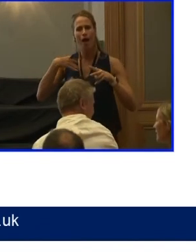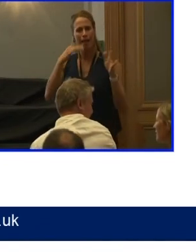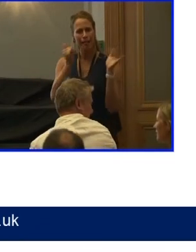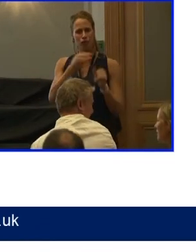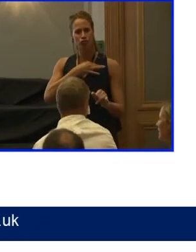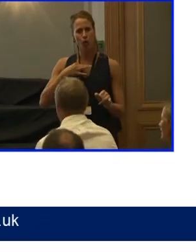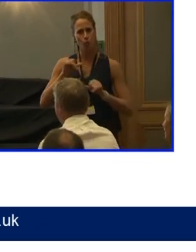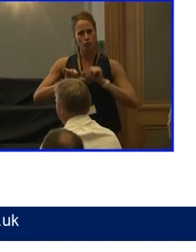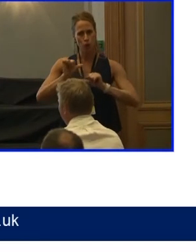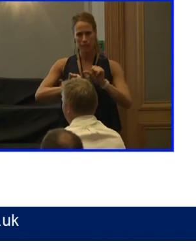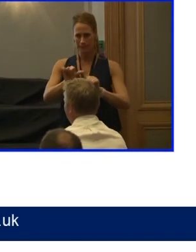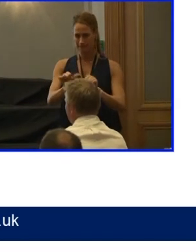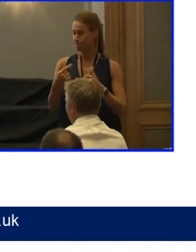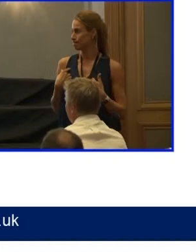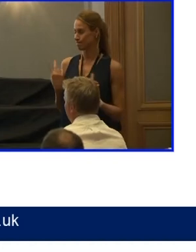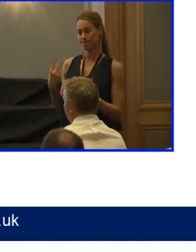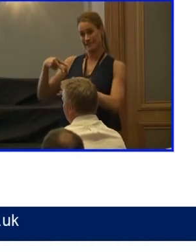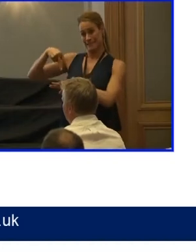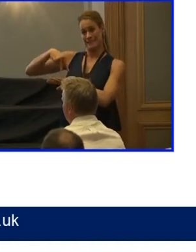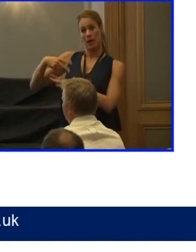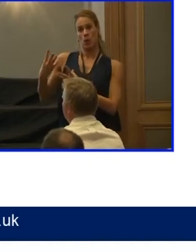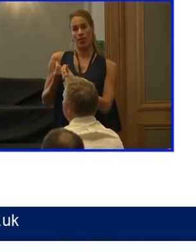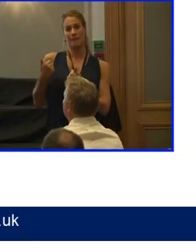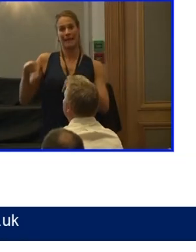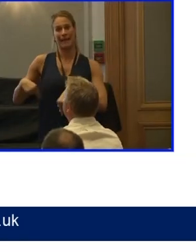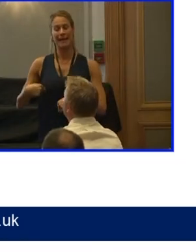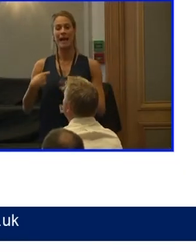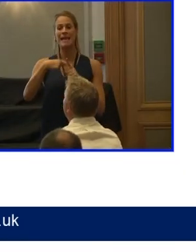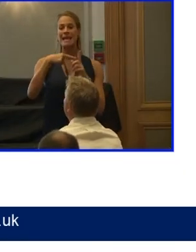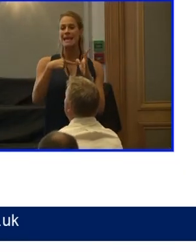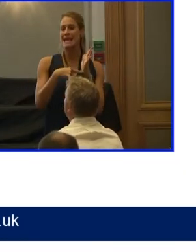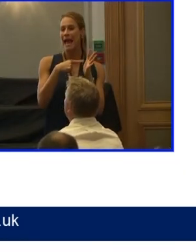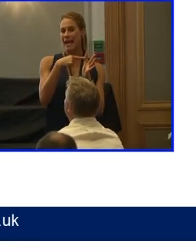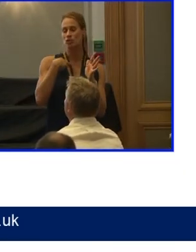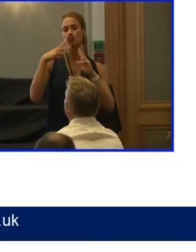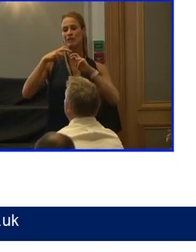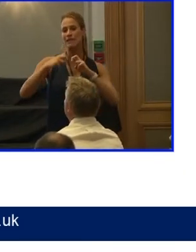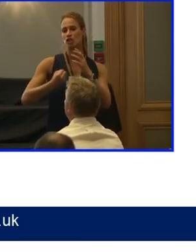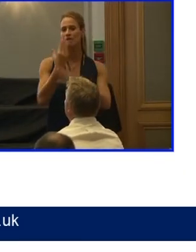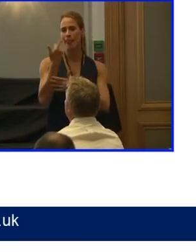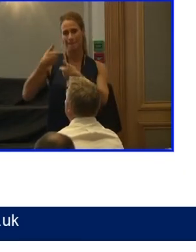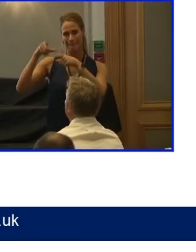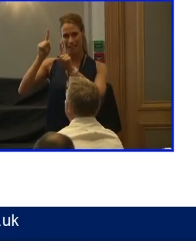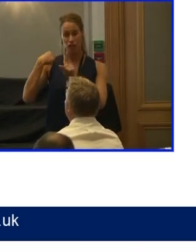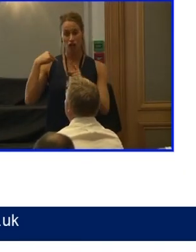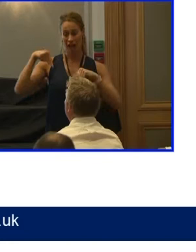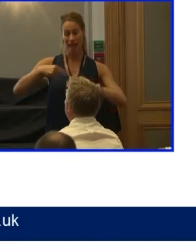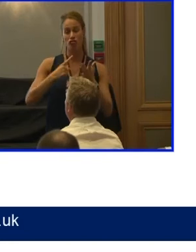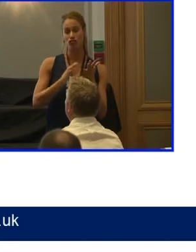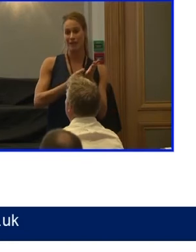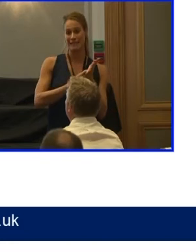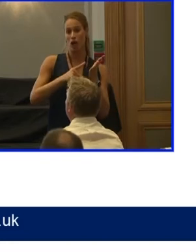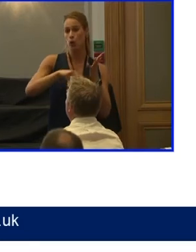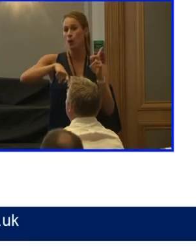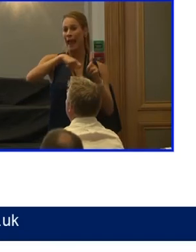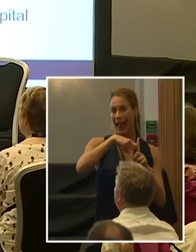gonna stay with me on the platform. My name is Kate Arkle, I'm the Research Development Manager at Retina UK. And I'm also very pleased to